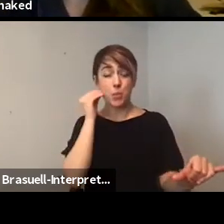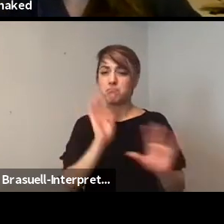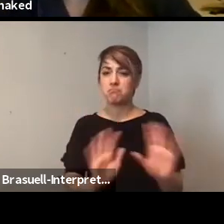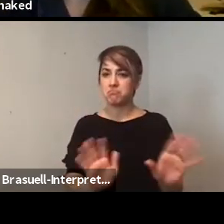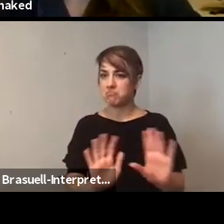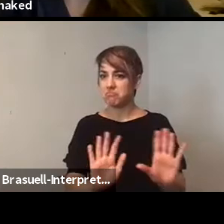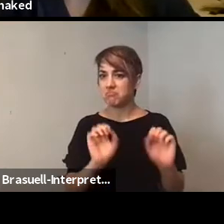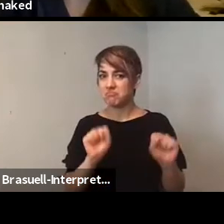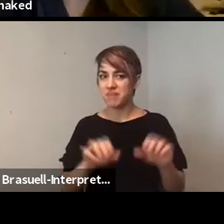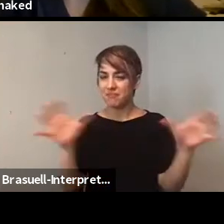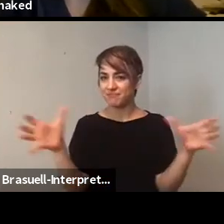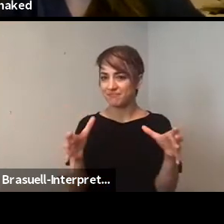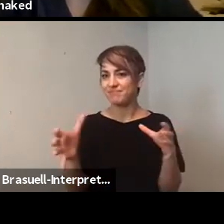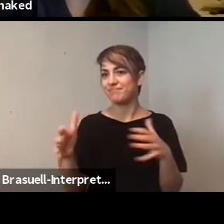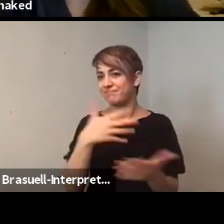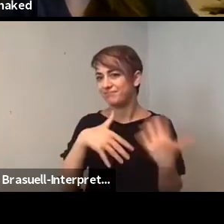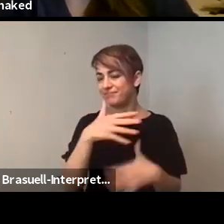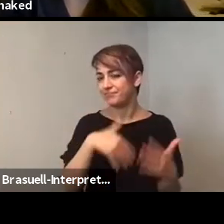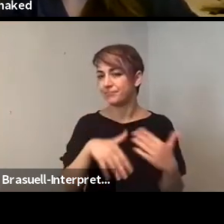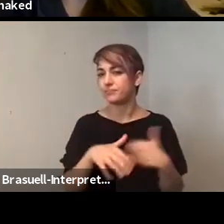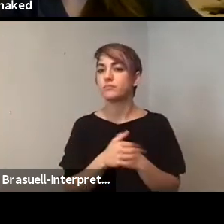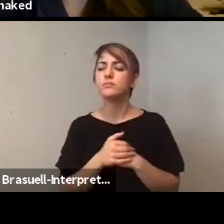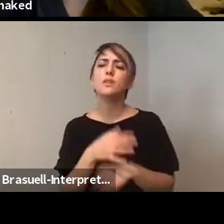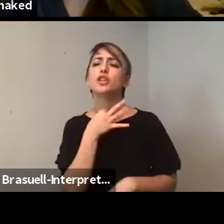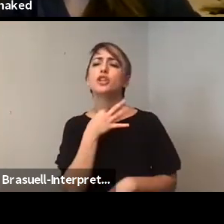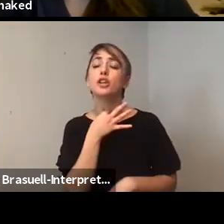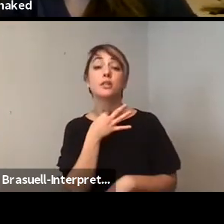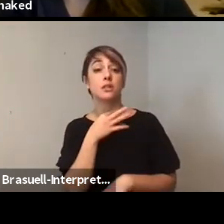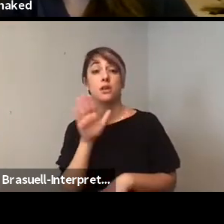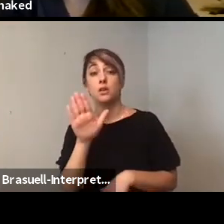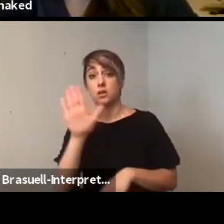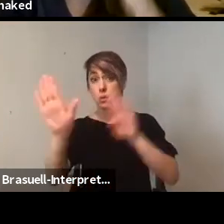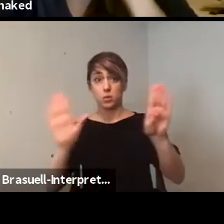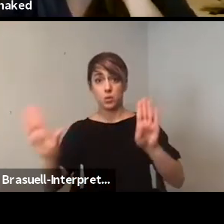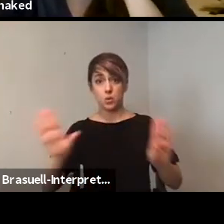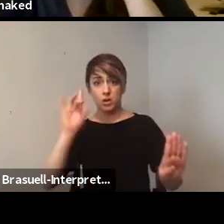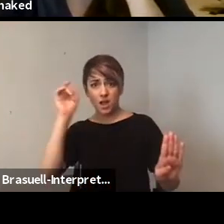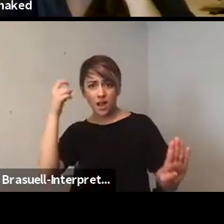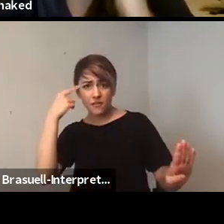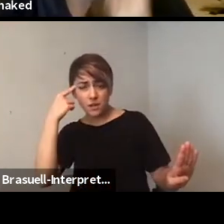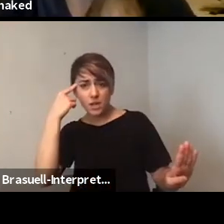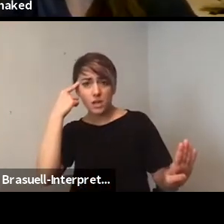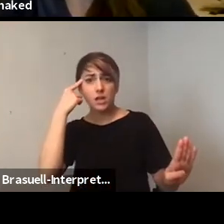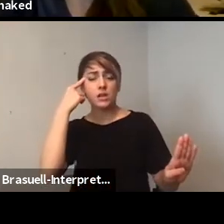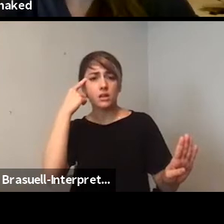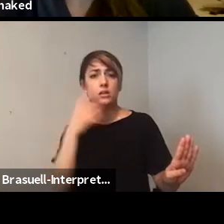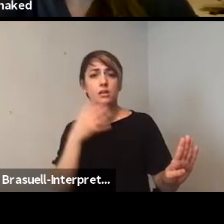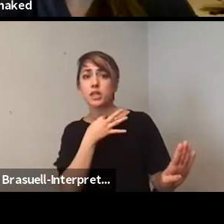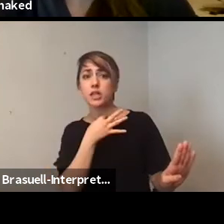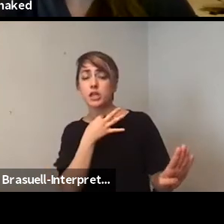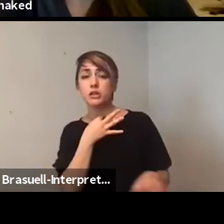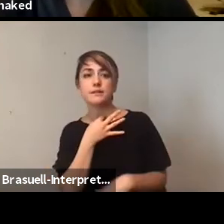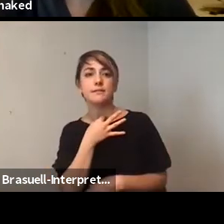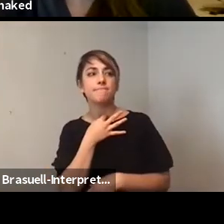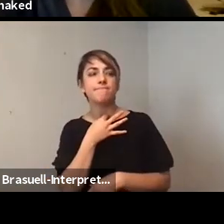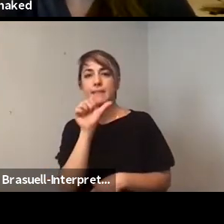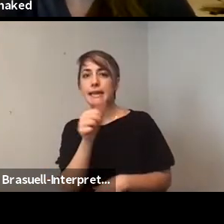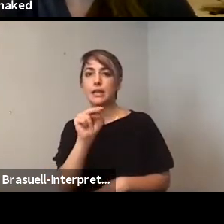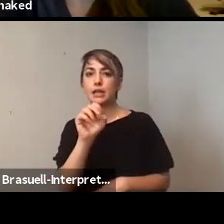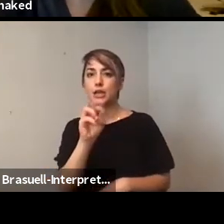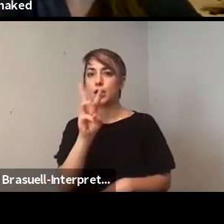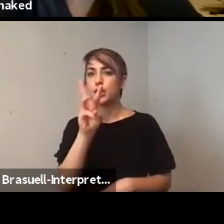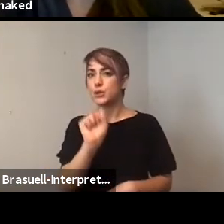any specific government advice where you are about when we're going to get back into the theatre? You know, for